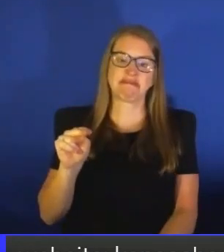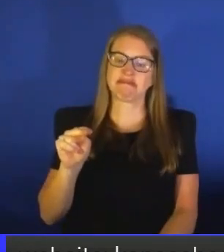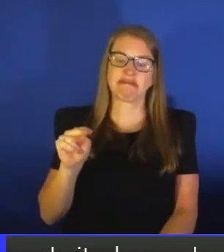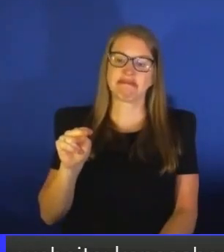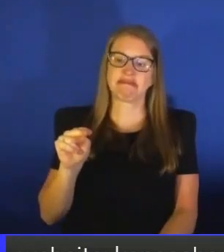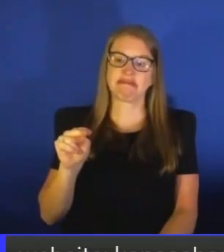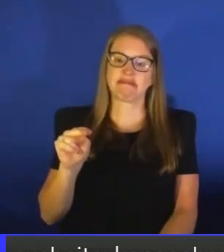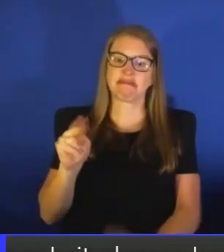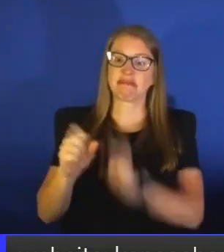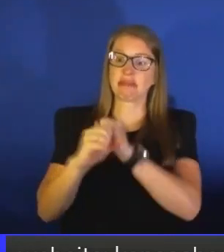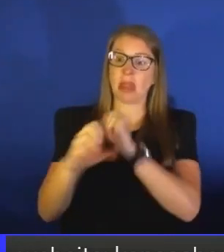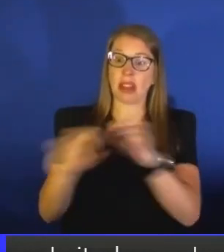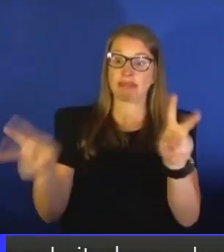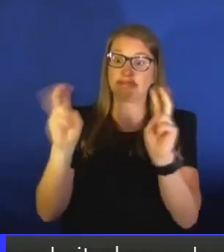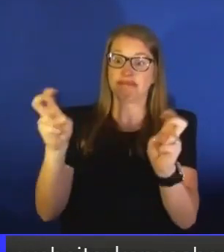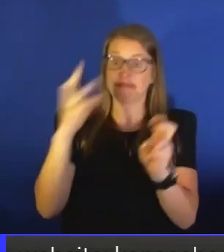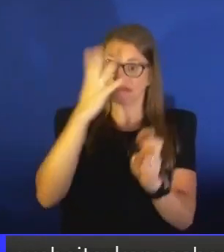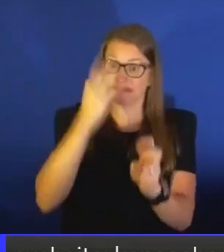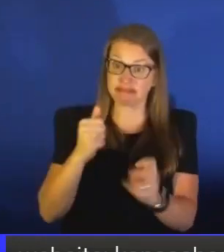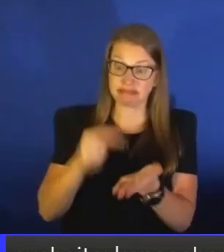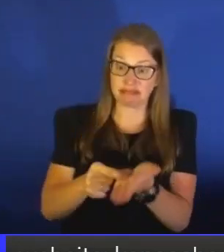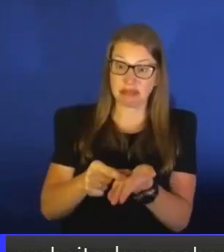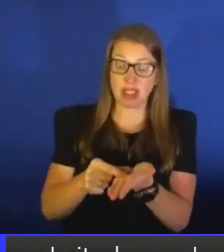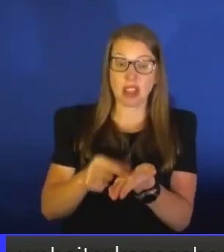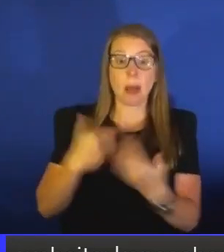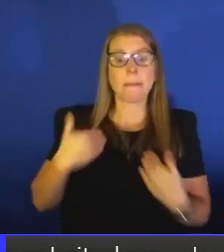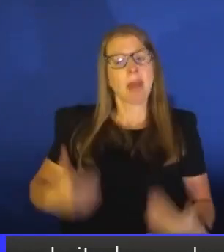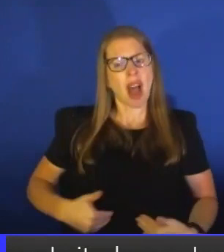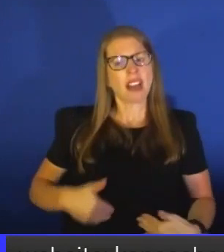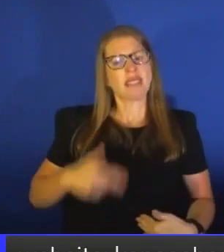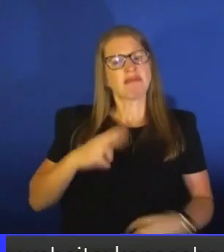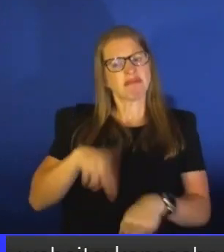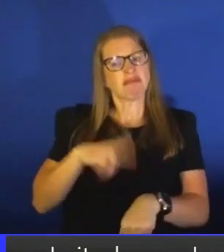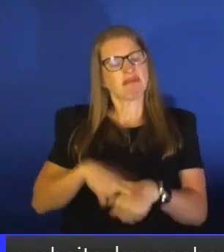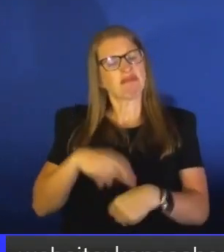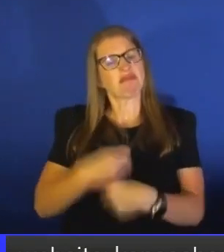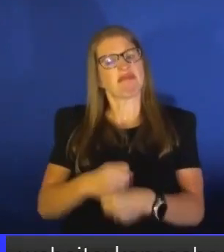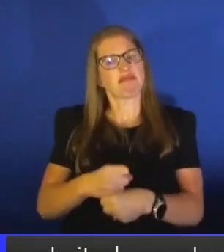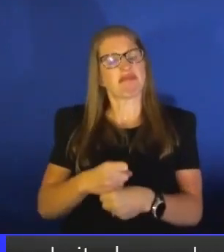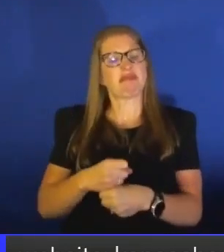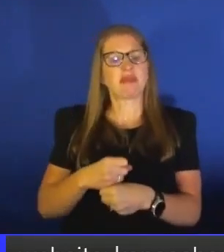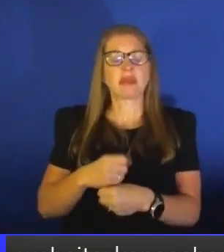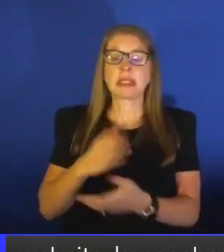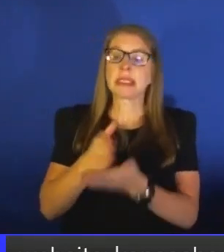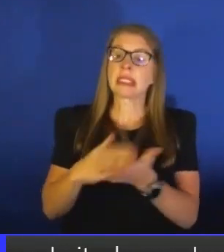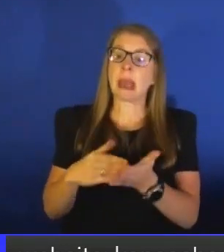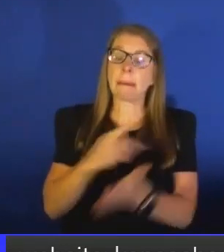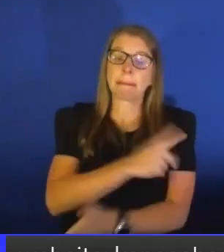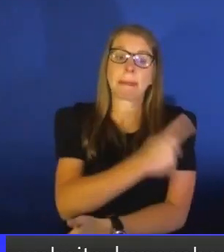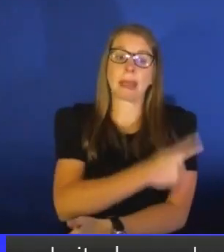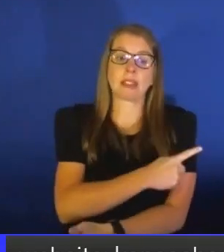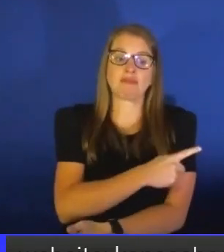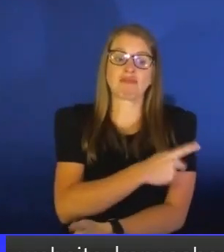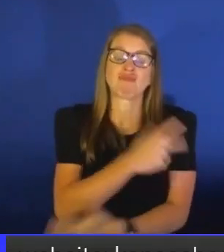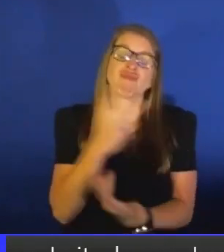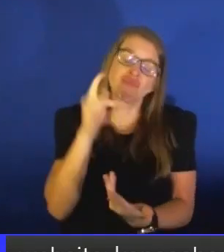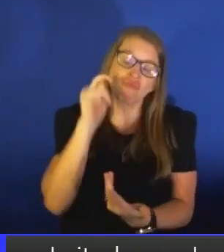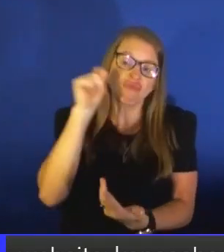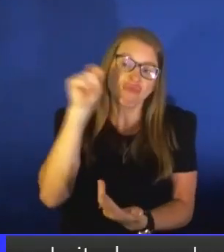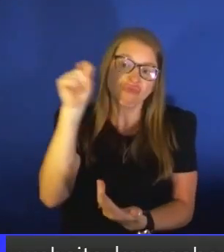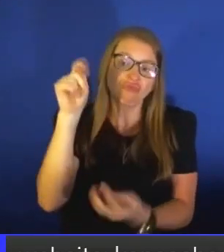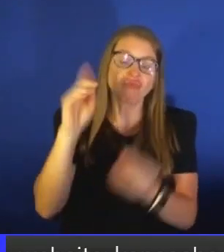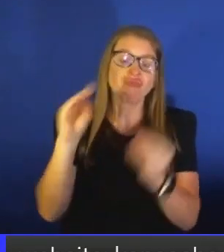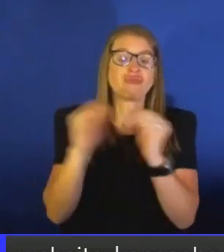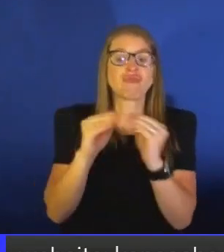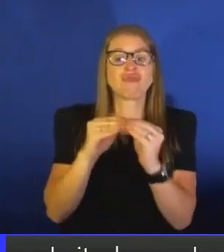sleeping pill. It's something your body naturally produces. There are some patients, theoretically would be more beneficial in